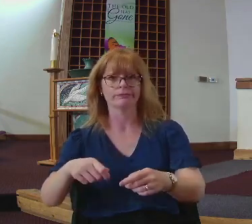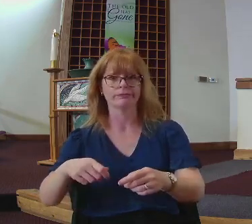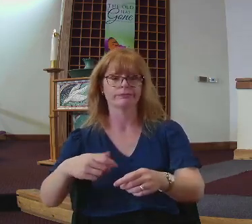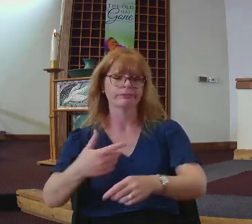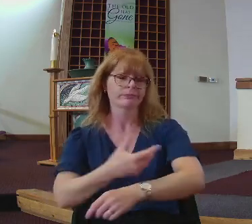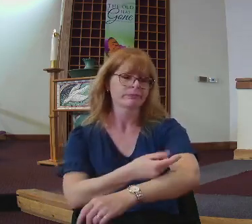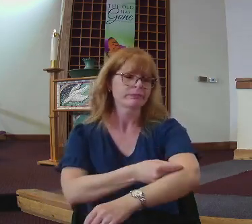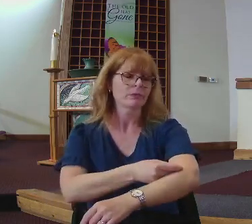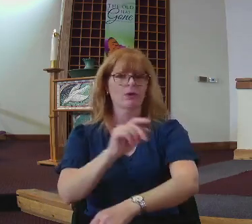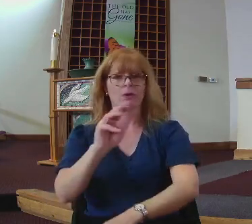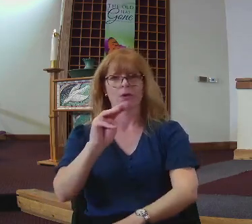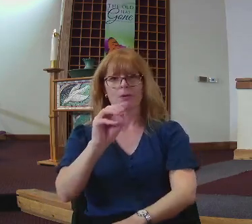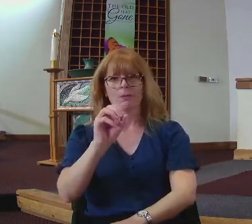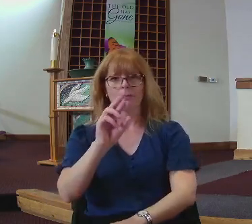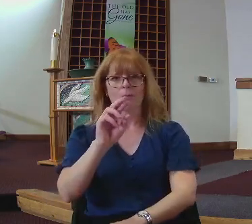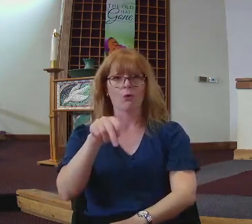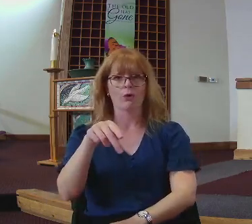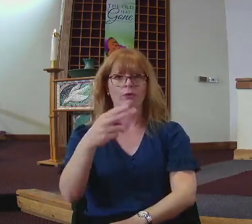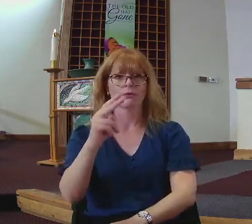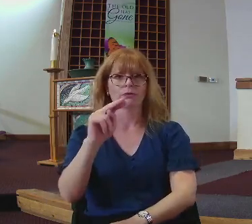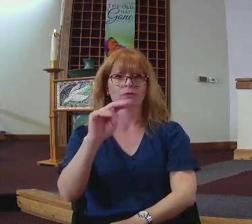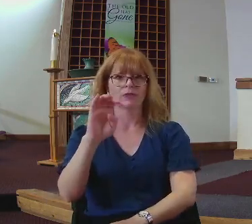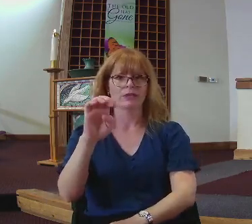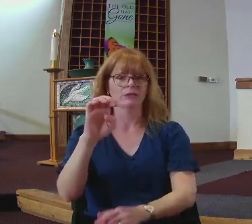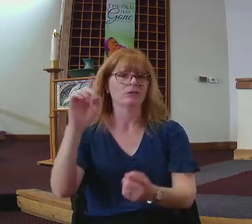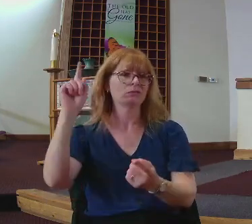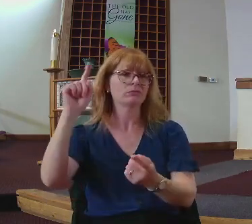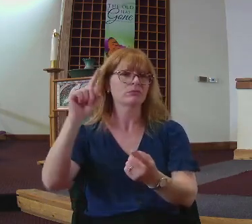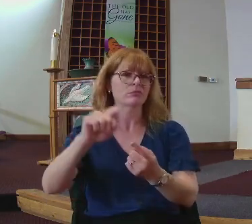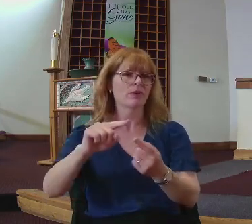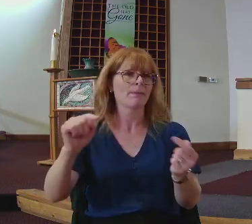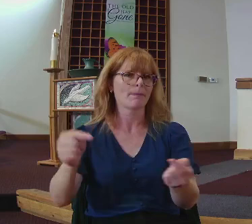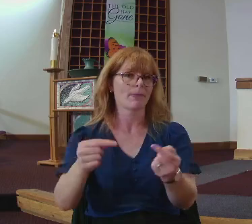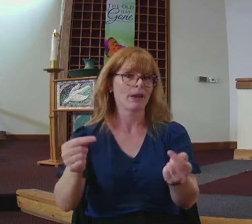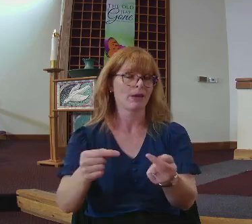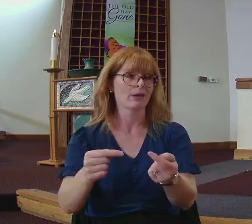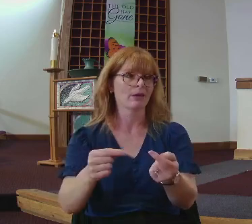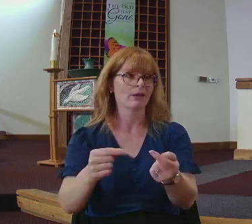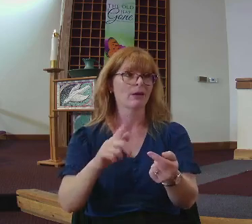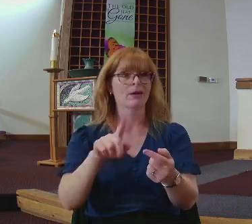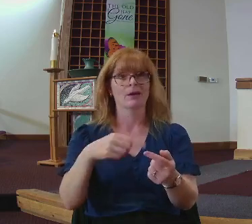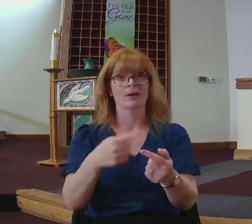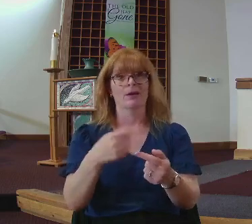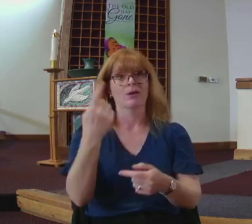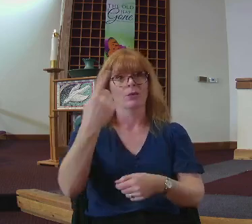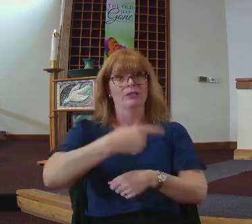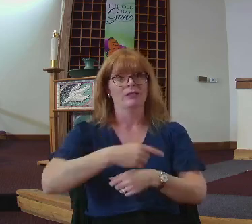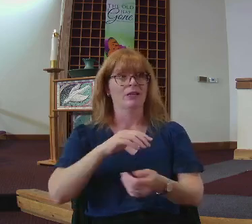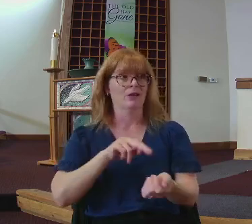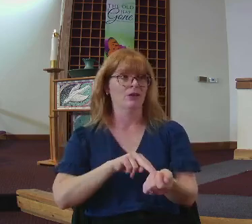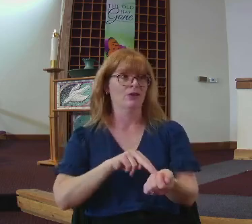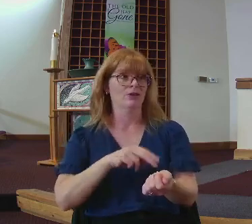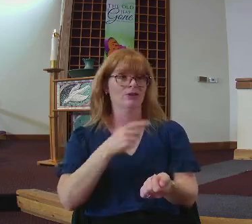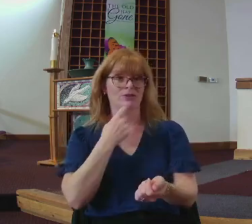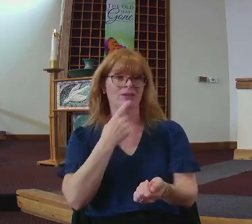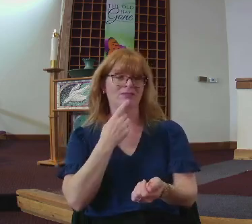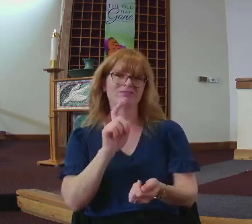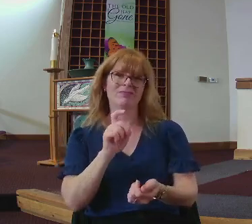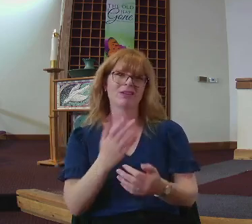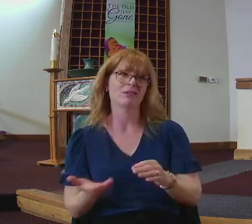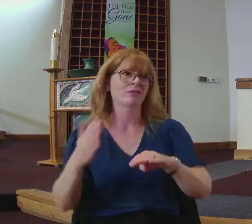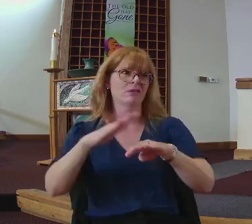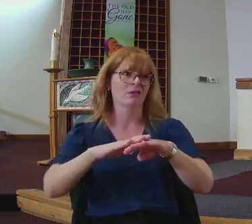that he was going through. And then one day the nurse came in and she said, "I have to up the